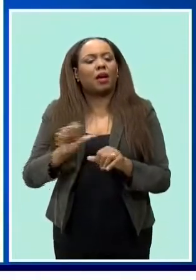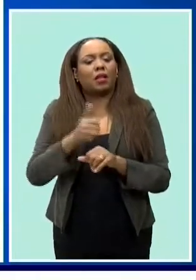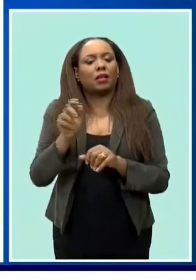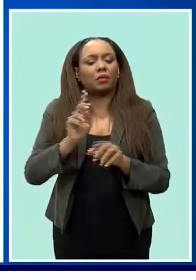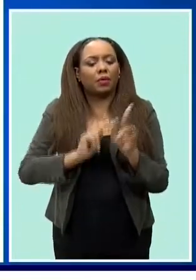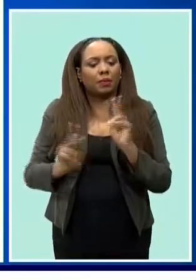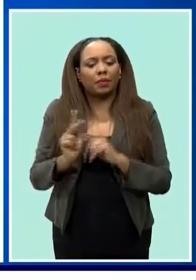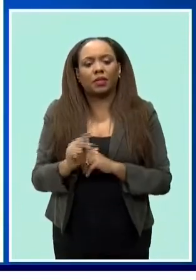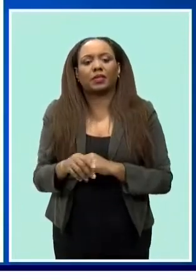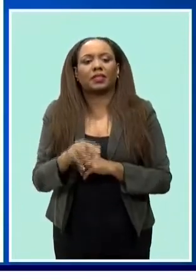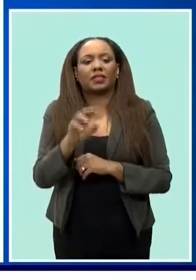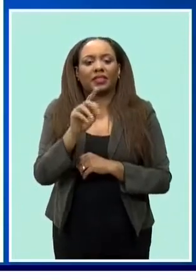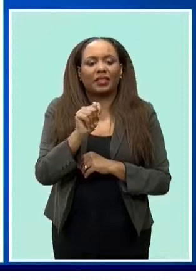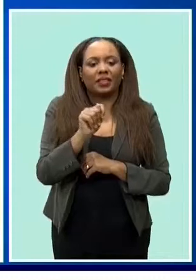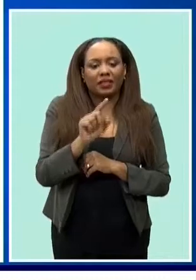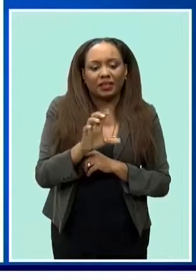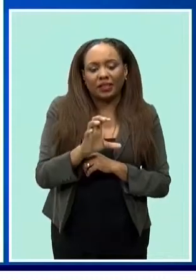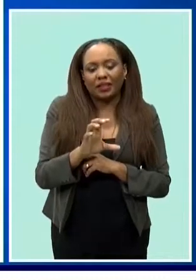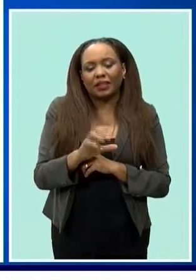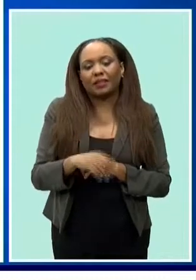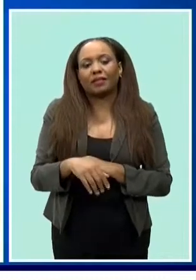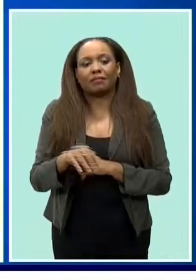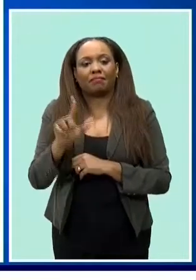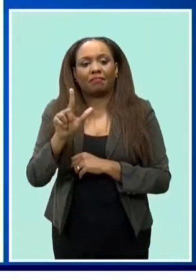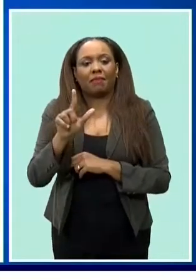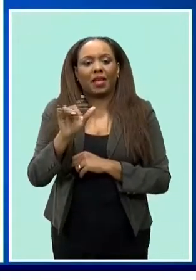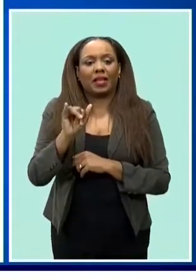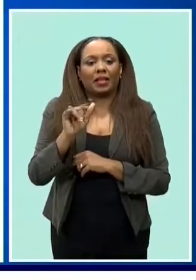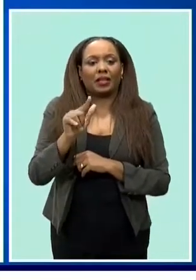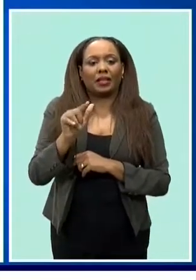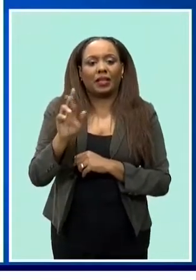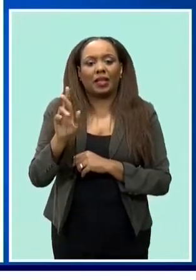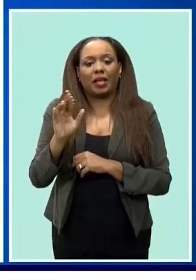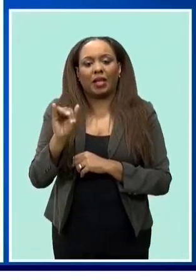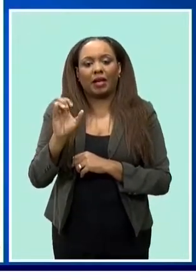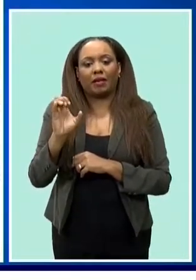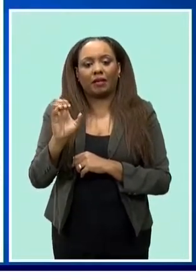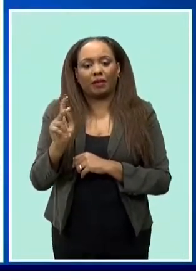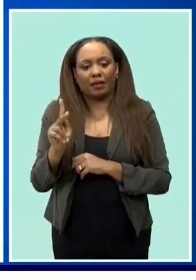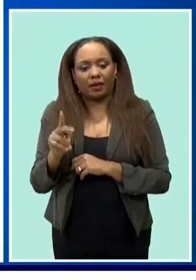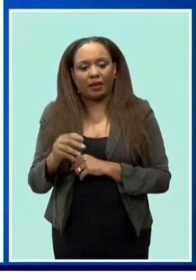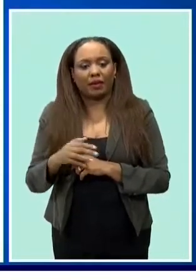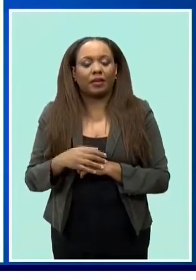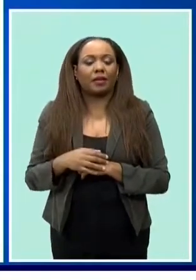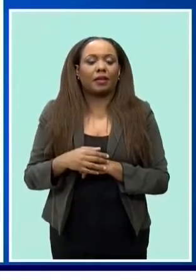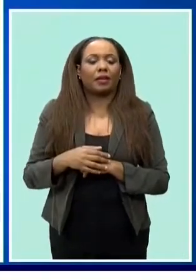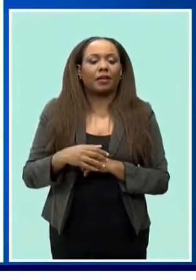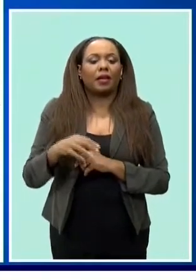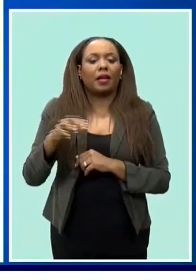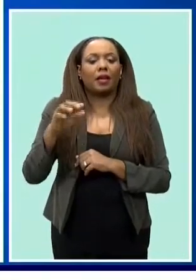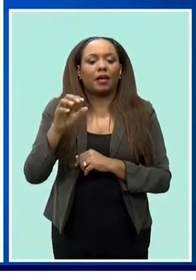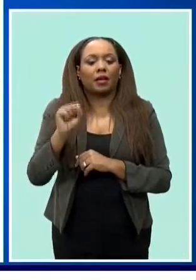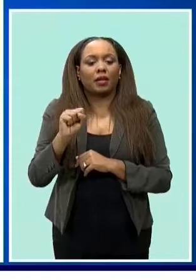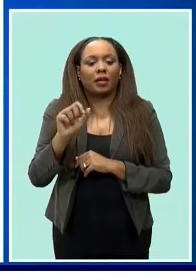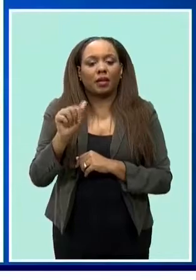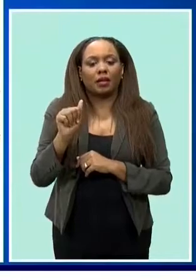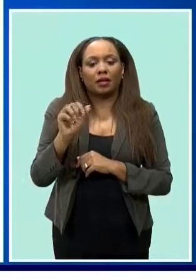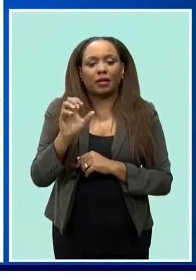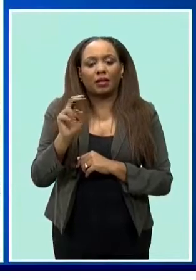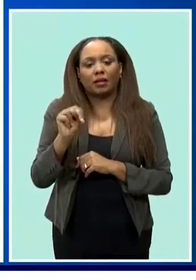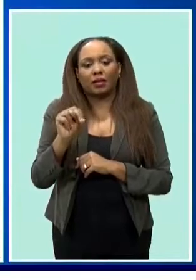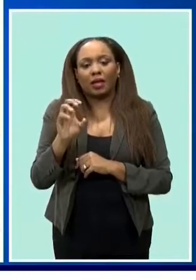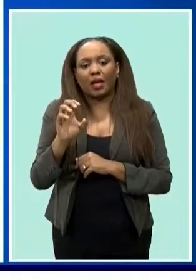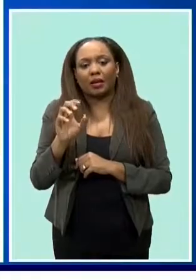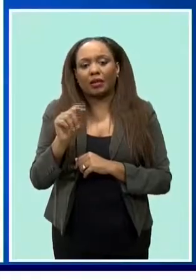B, TC, Jamal Slocum, who exchanged positions with Mikey and will perform at position number 5. Sanctuary